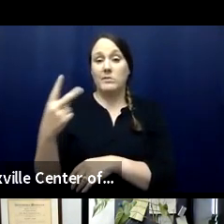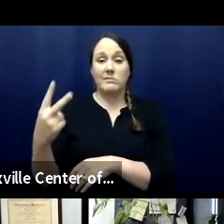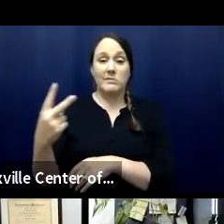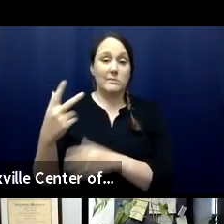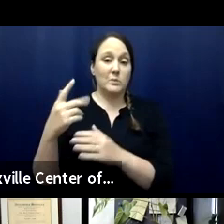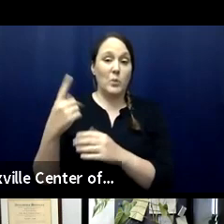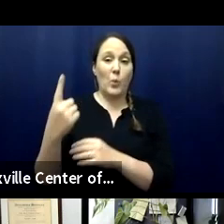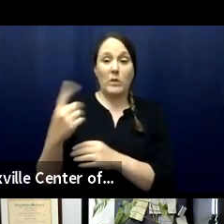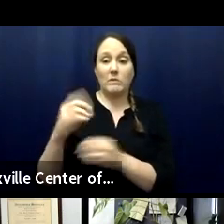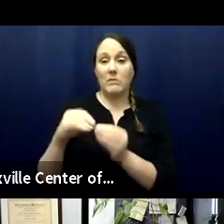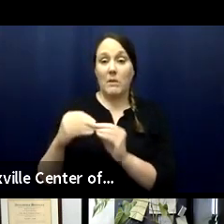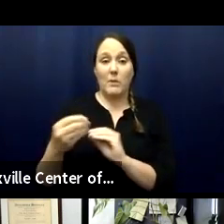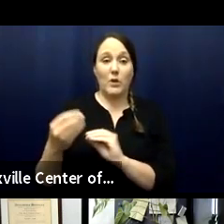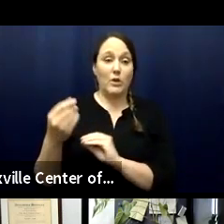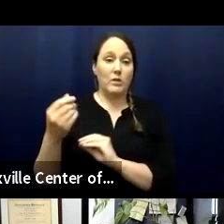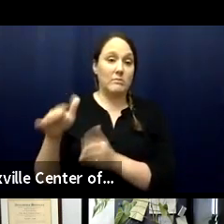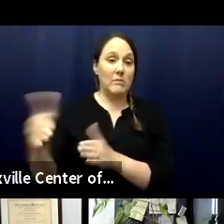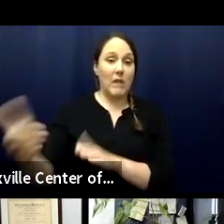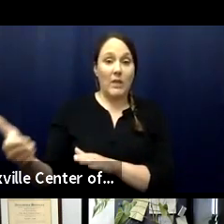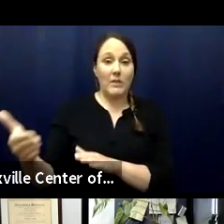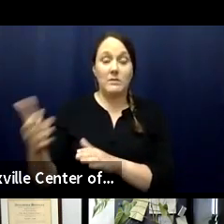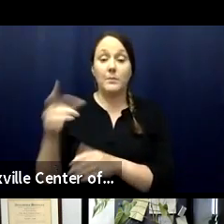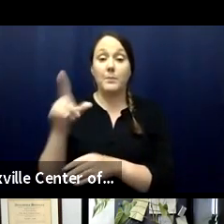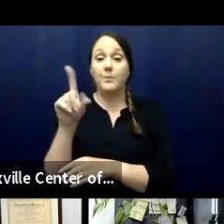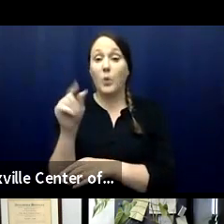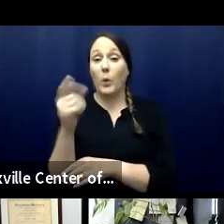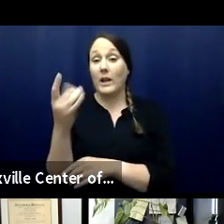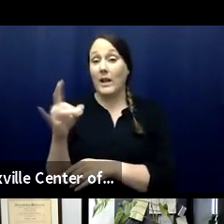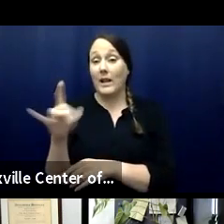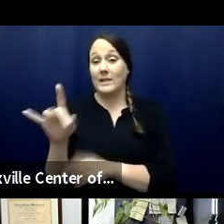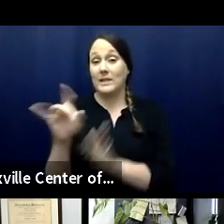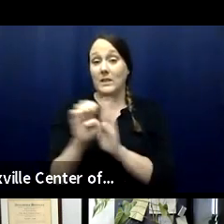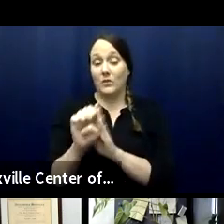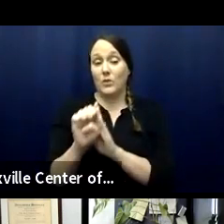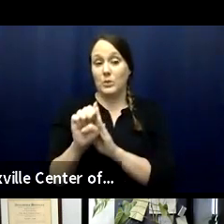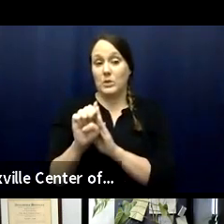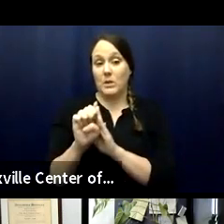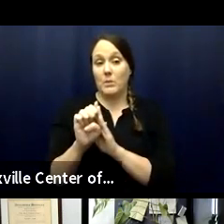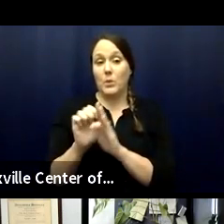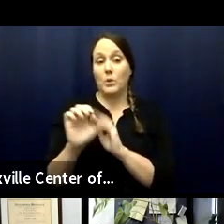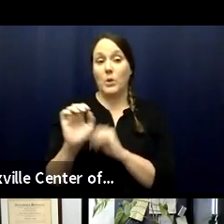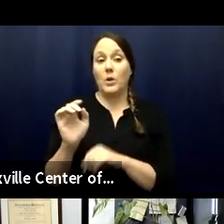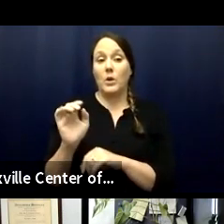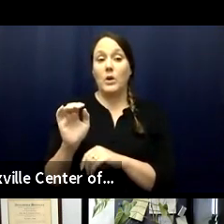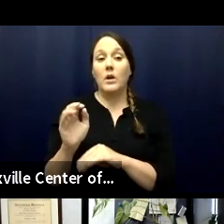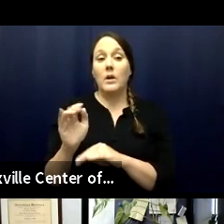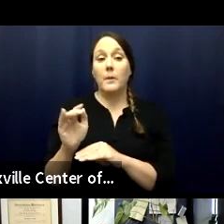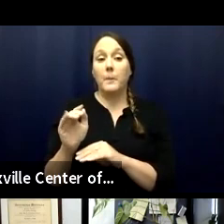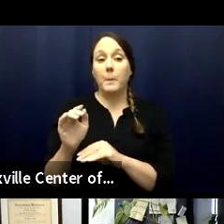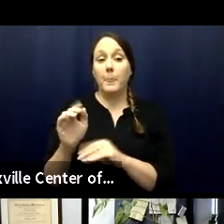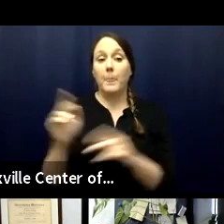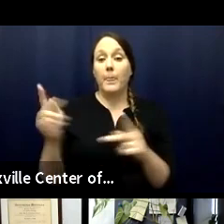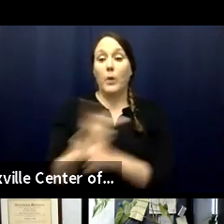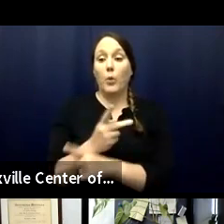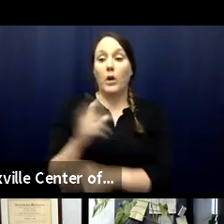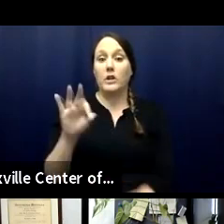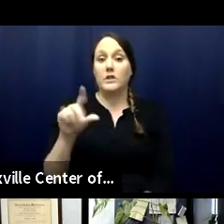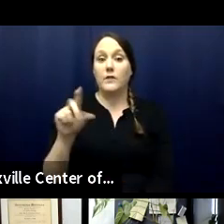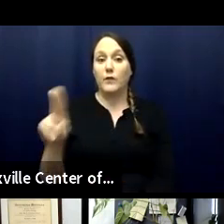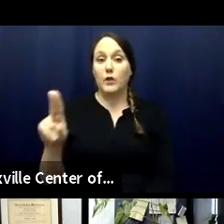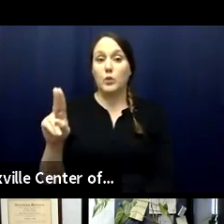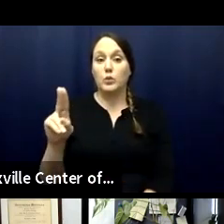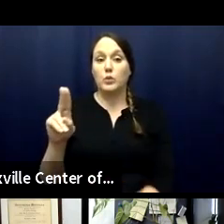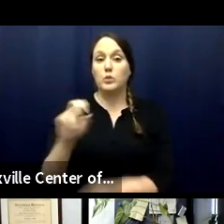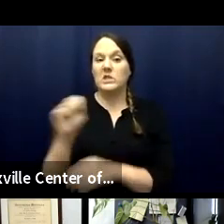from influenza. And in 2018, for example, where it was a worse flu season in general,